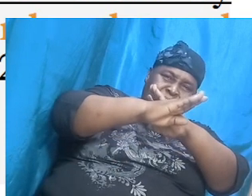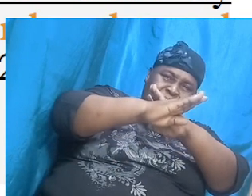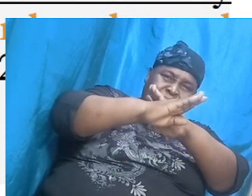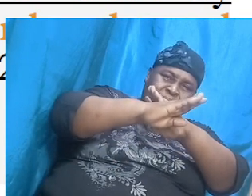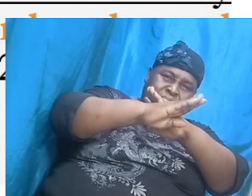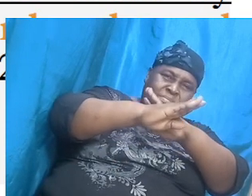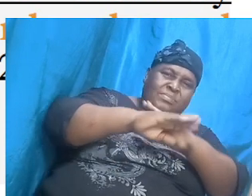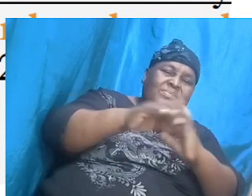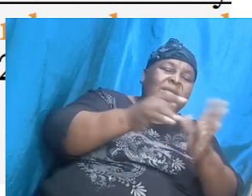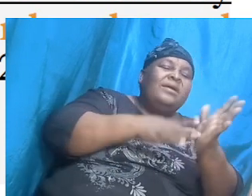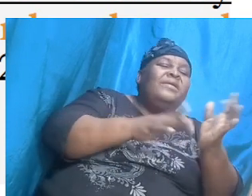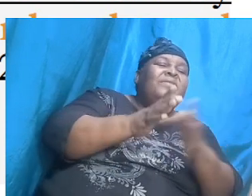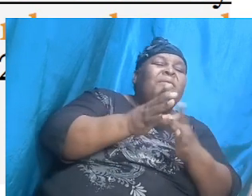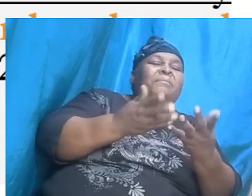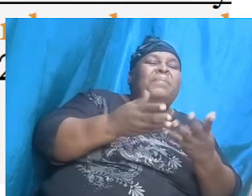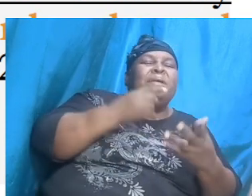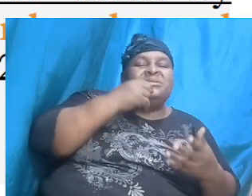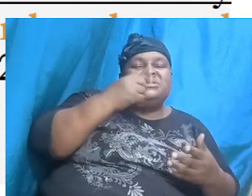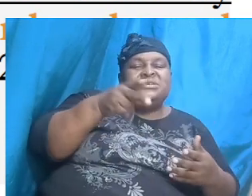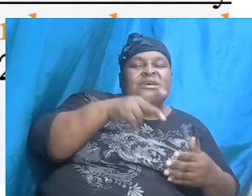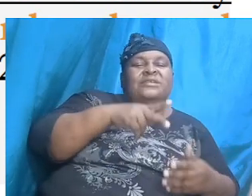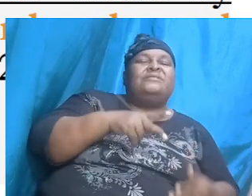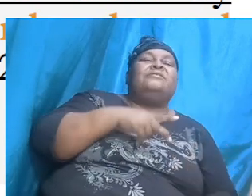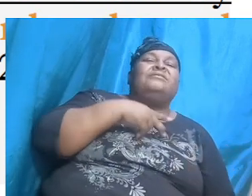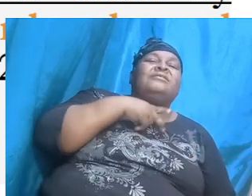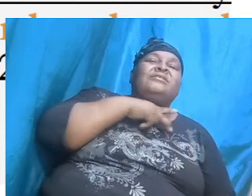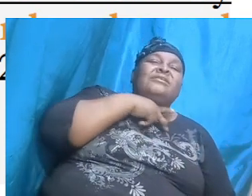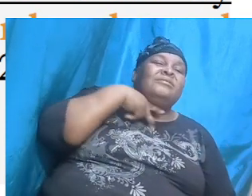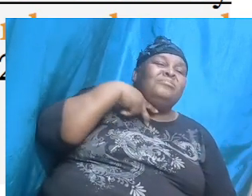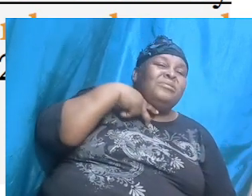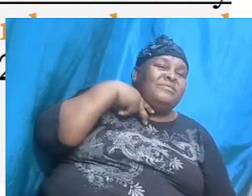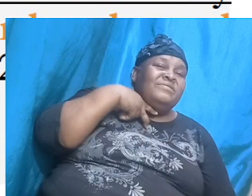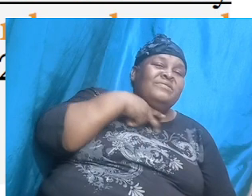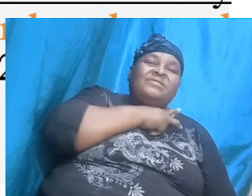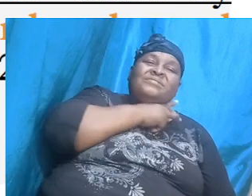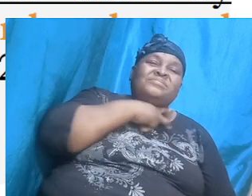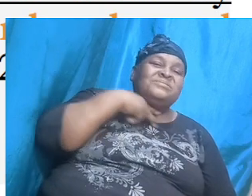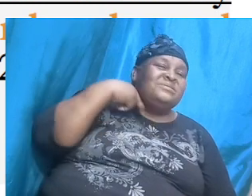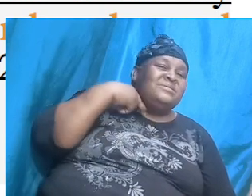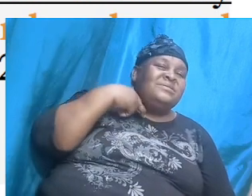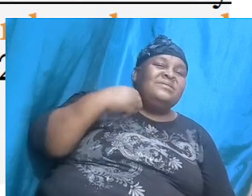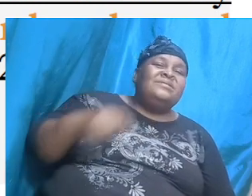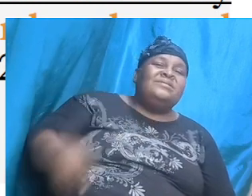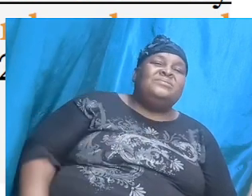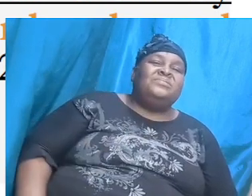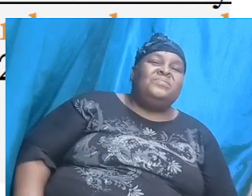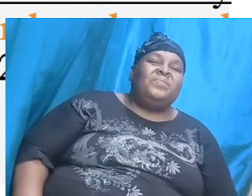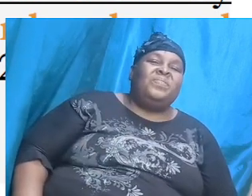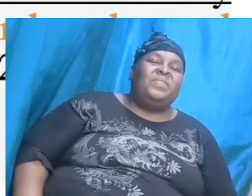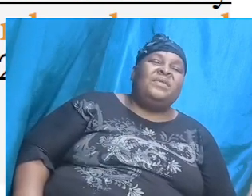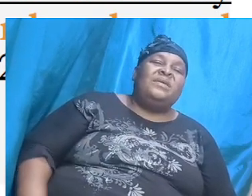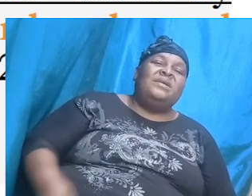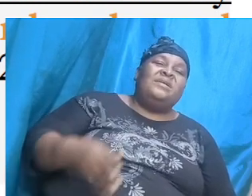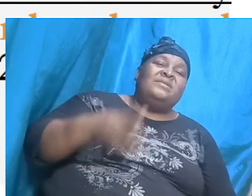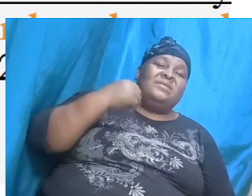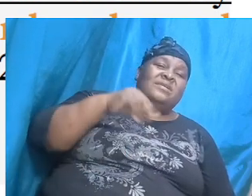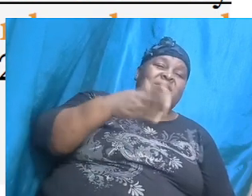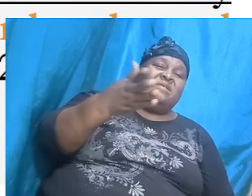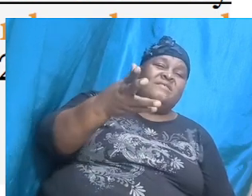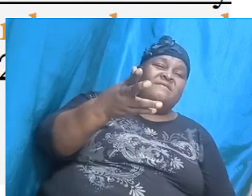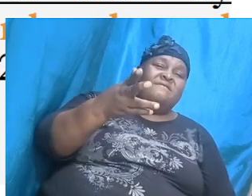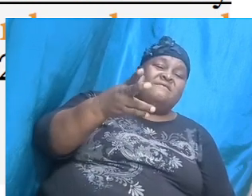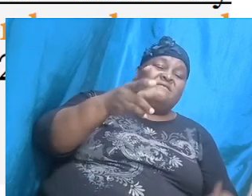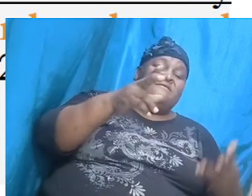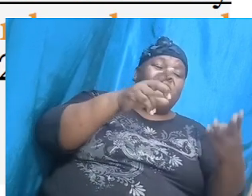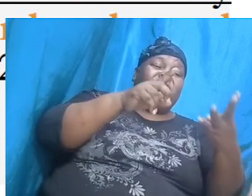Now, the Bible says in Proverbs chapter 30, verse 24 to 28, praise God, it says, "For there be four things which